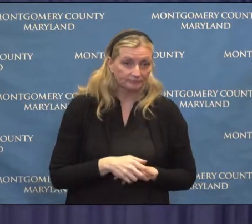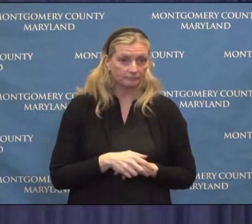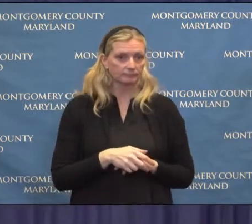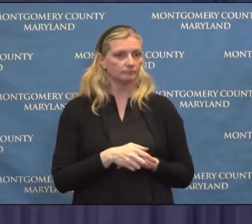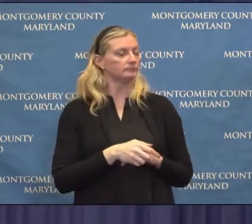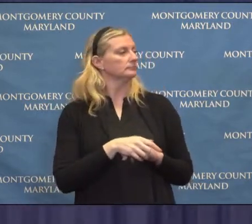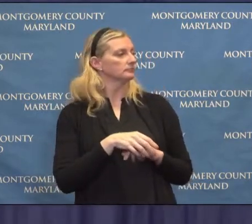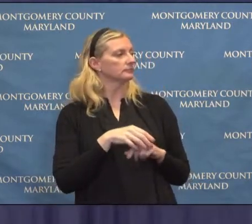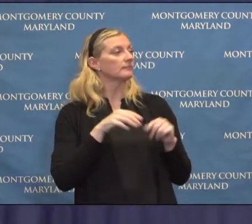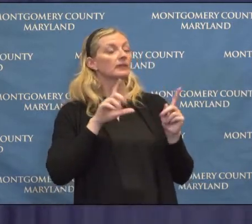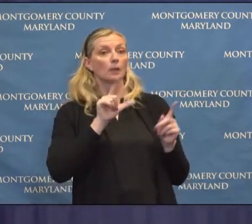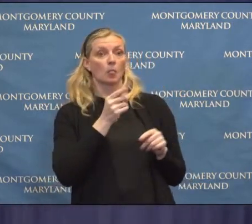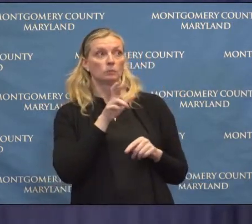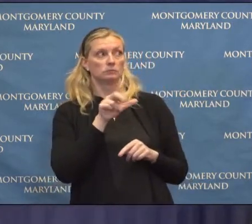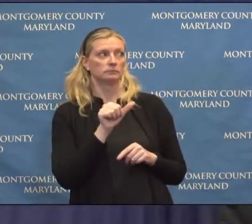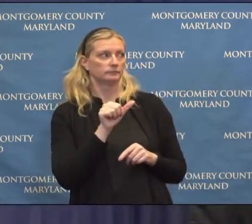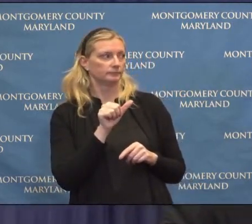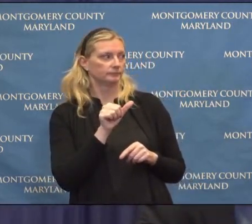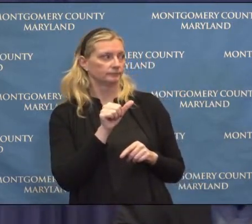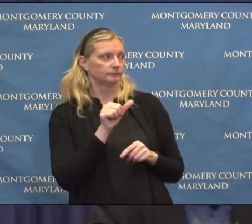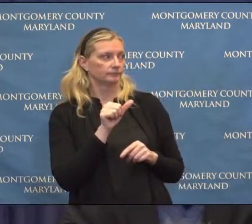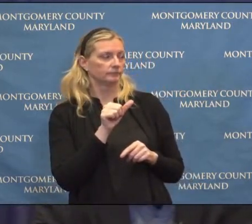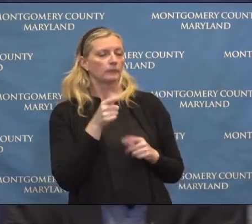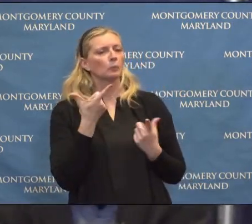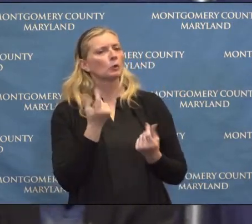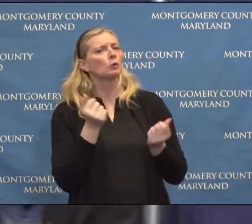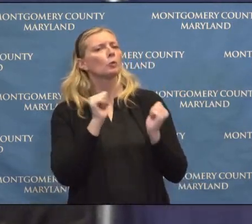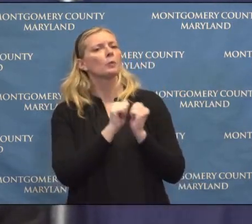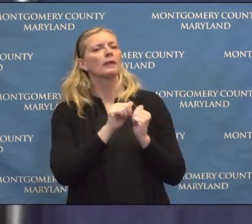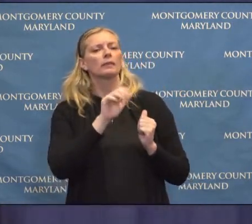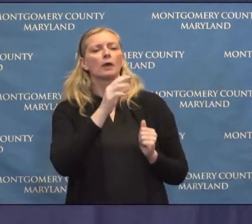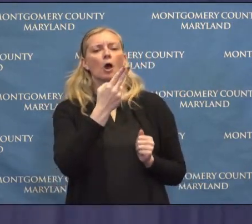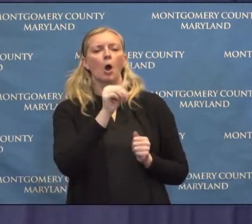county doing to assist the homeless population?